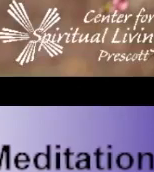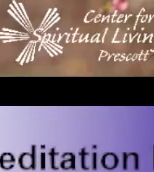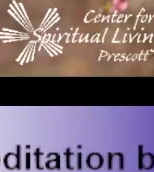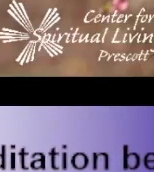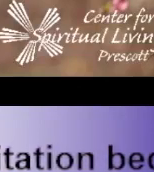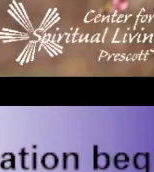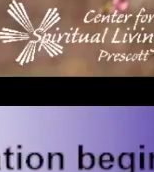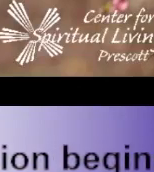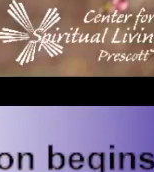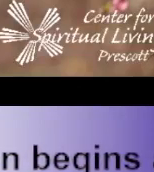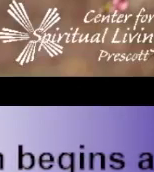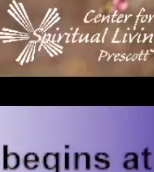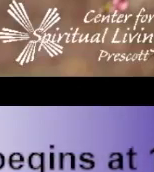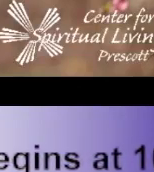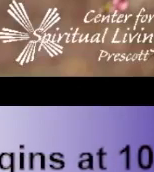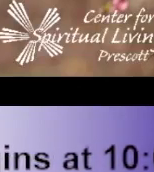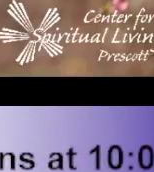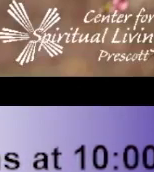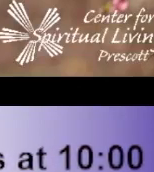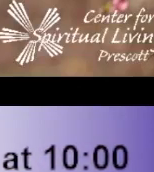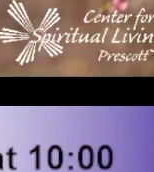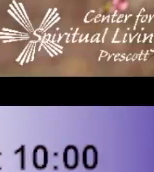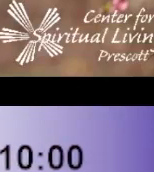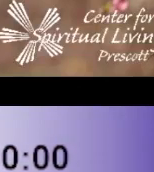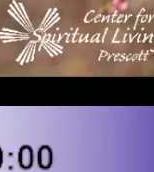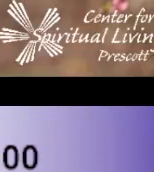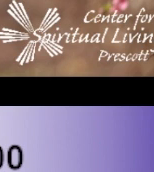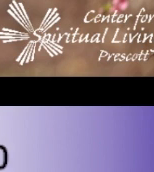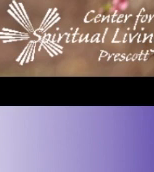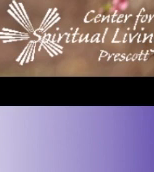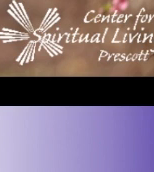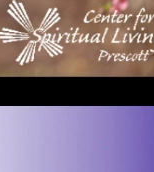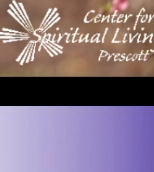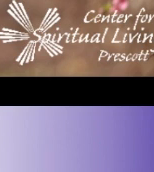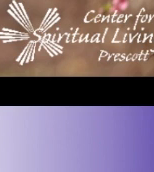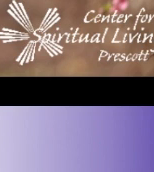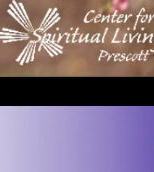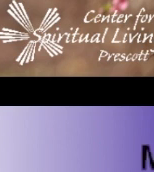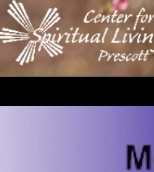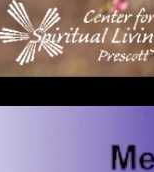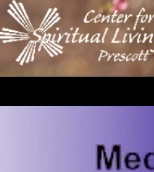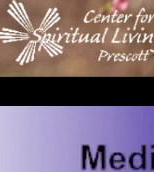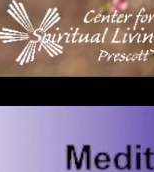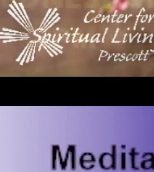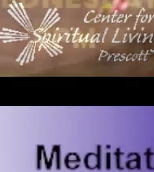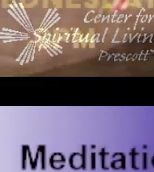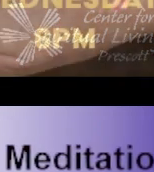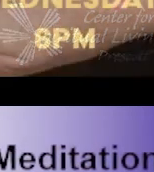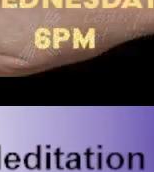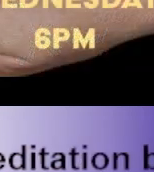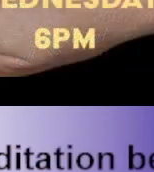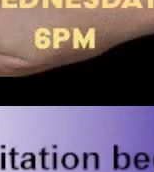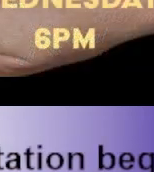have the experience of making that not so subtle shift from